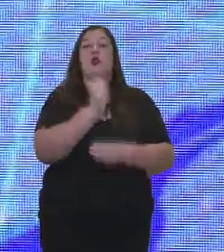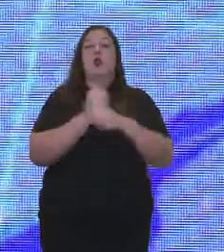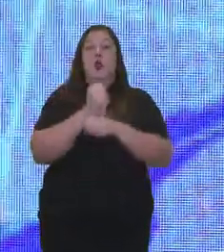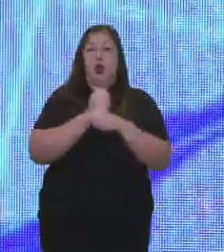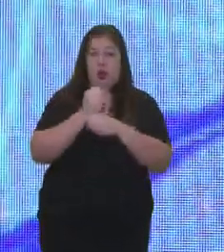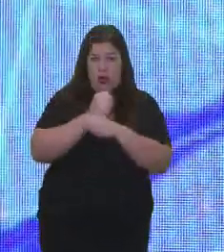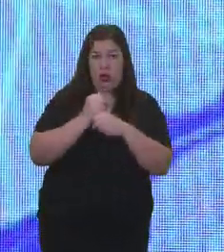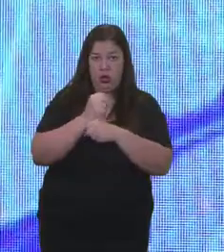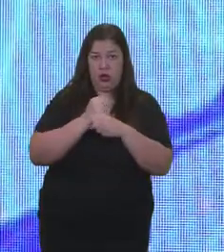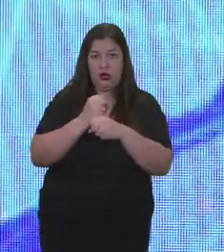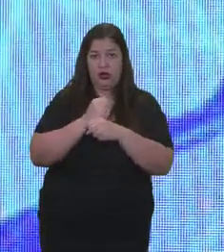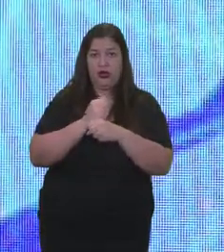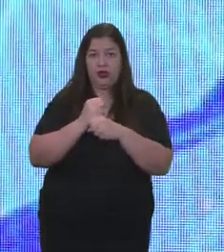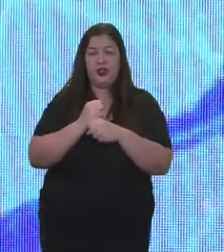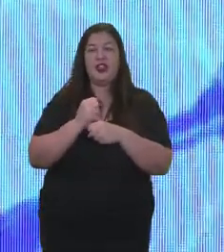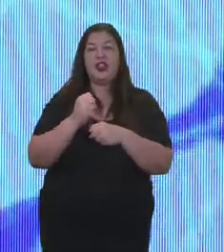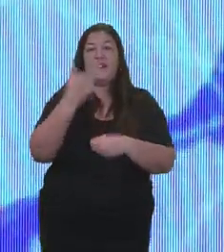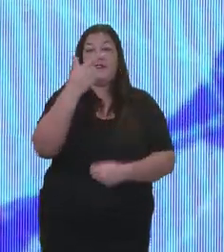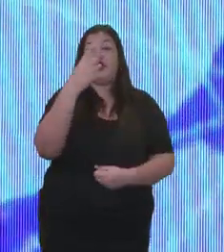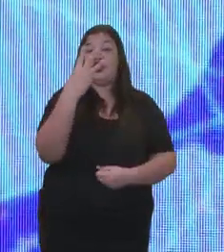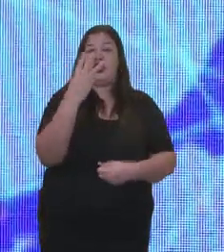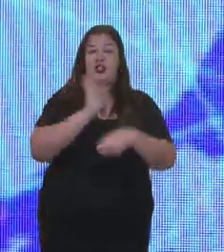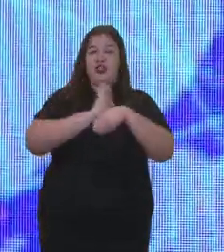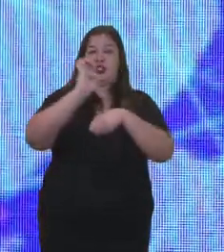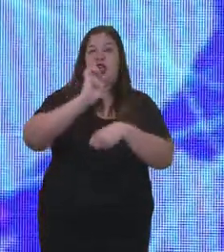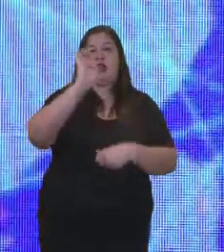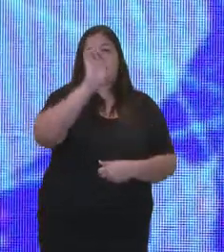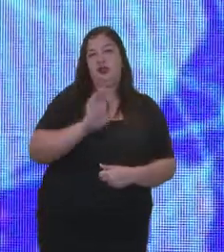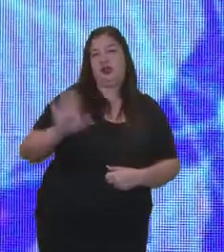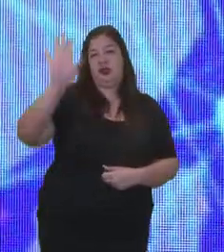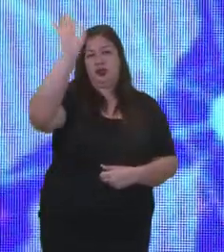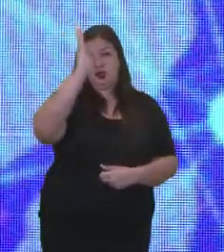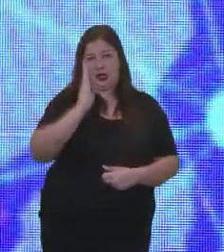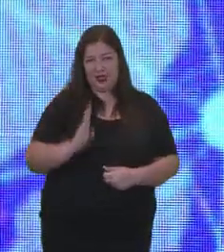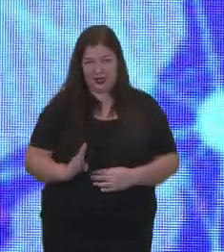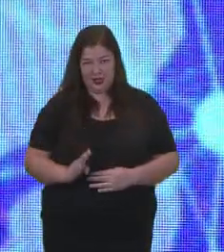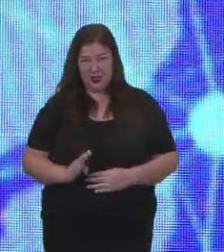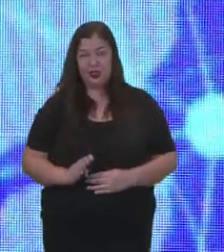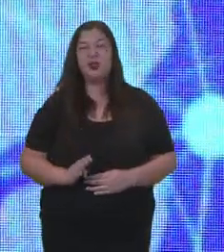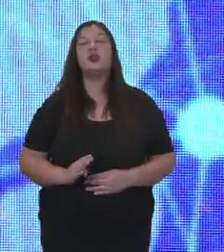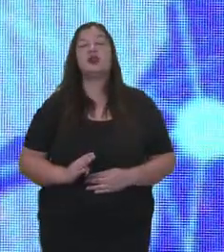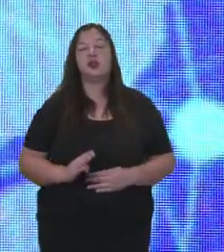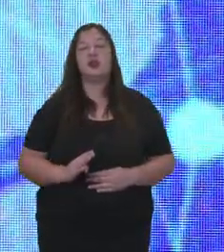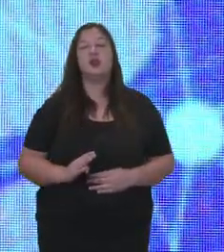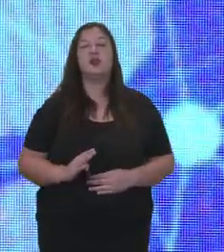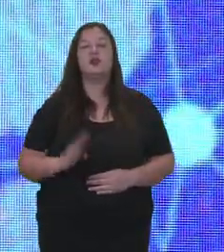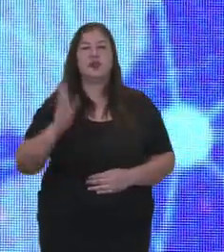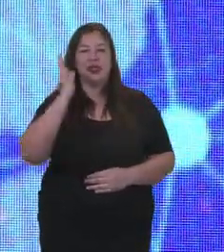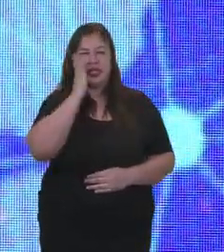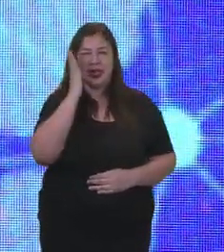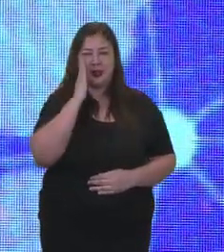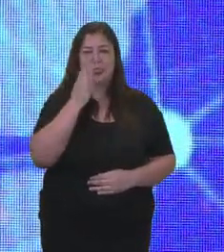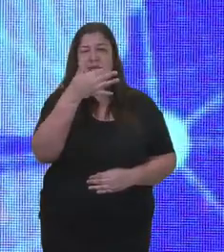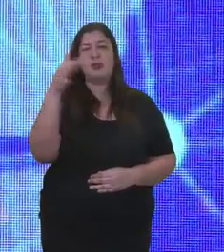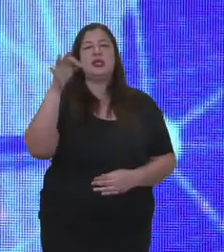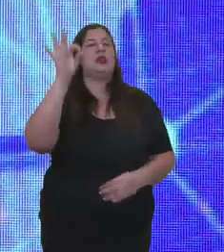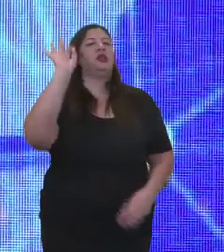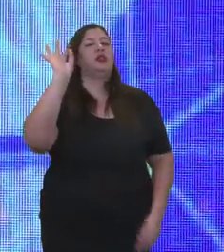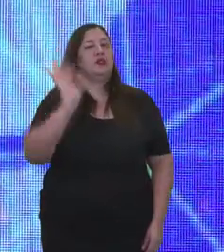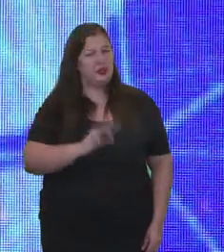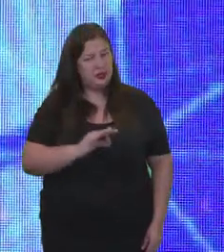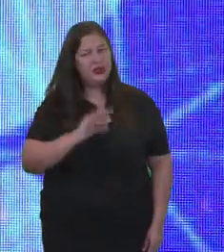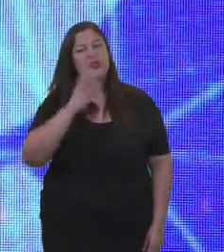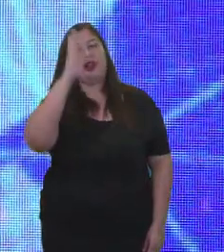has students in 23 states in Brazil. We have we aim the